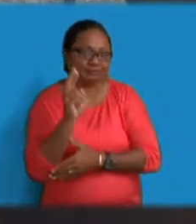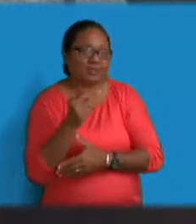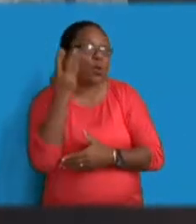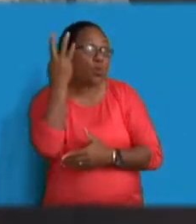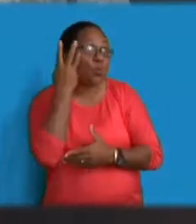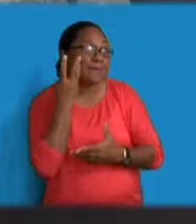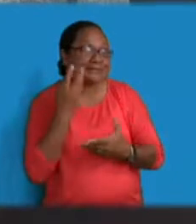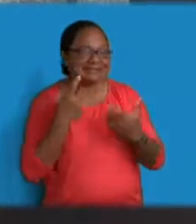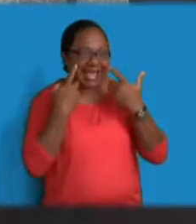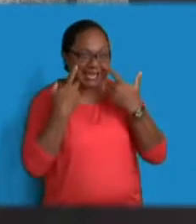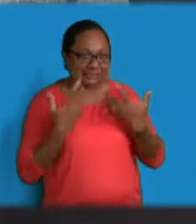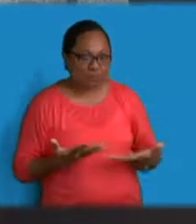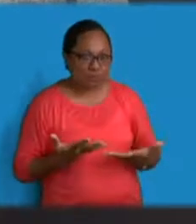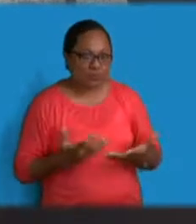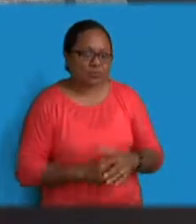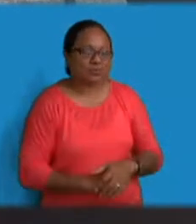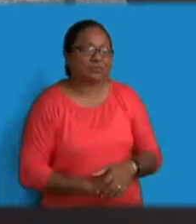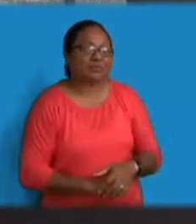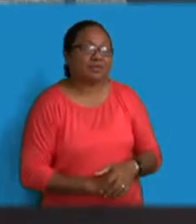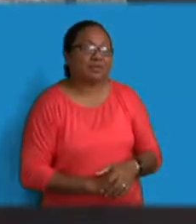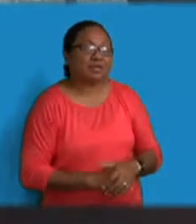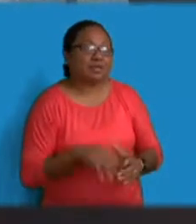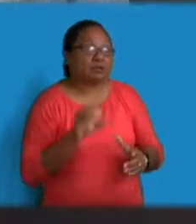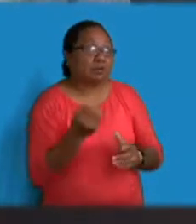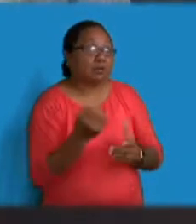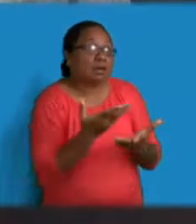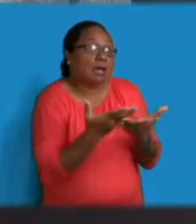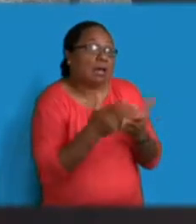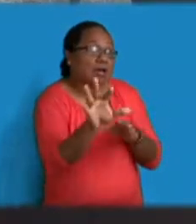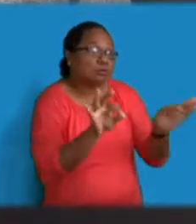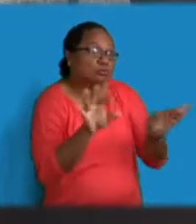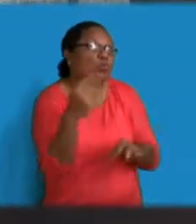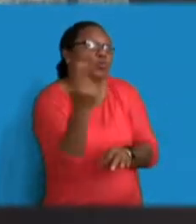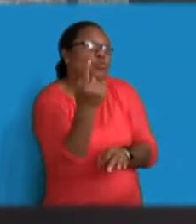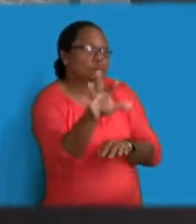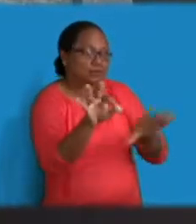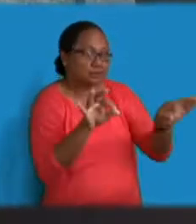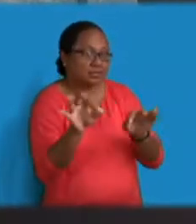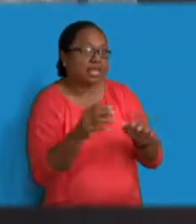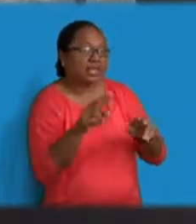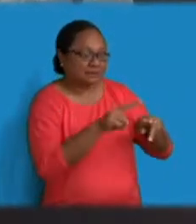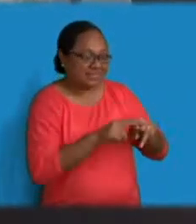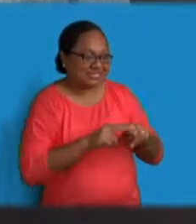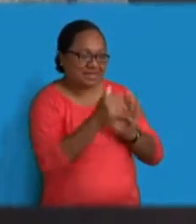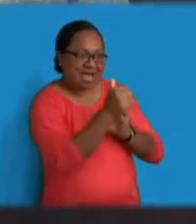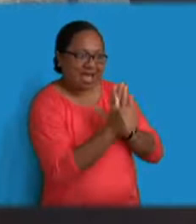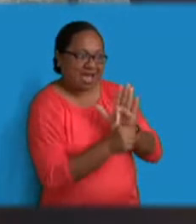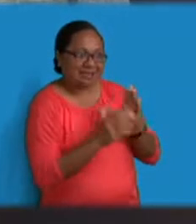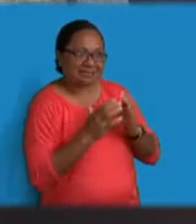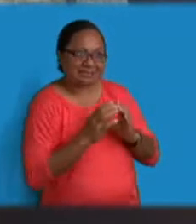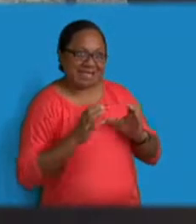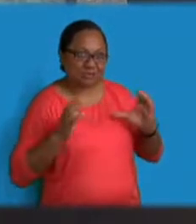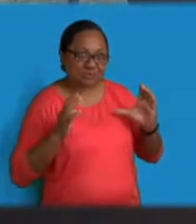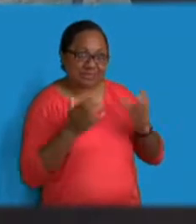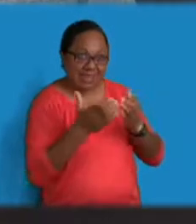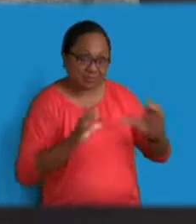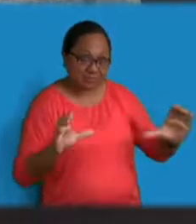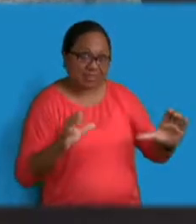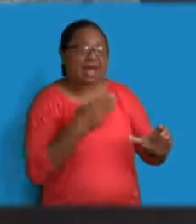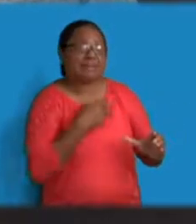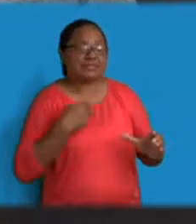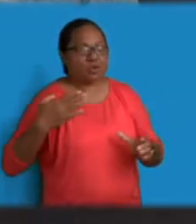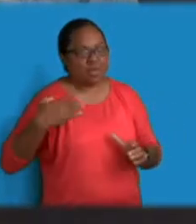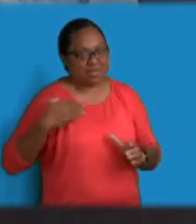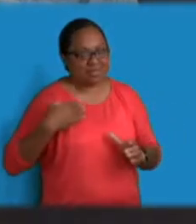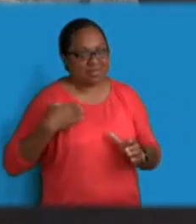Expo. The selection of these women was done by the Fiji Arts Council for artifacts and the Ministry of Health